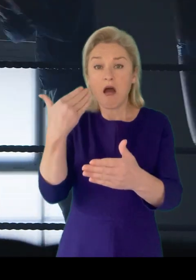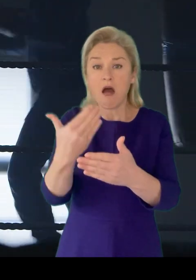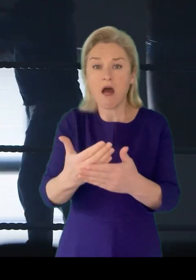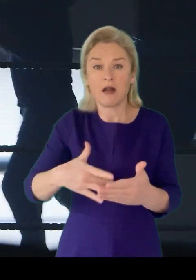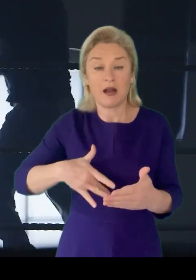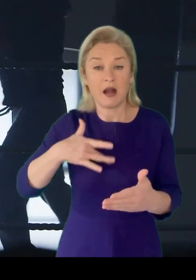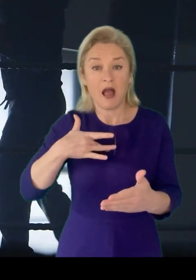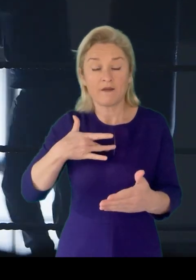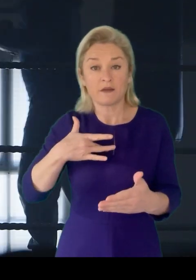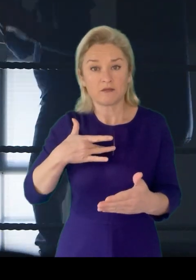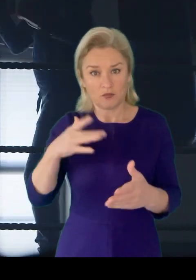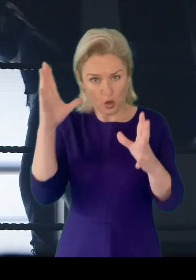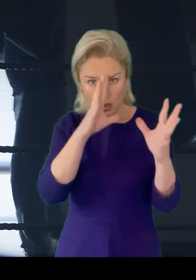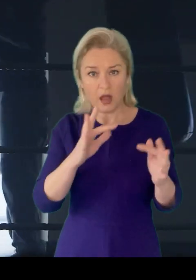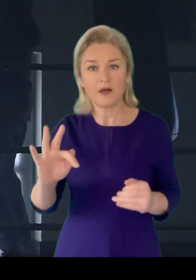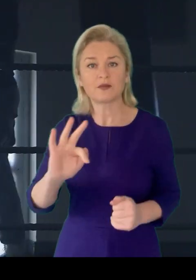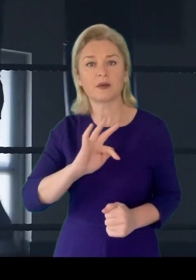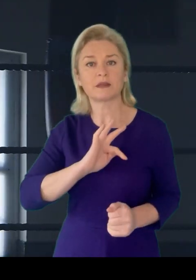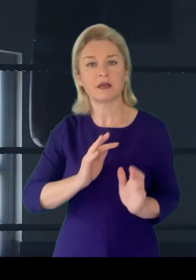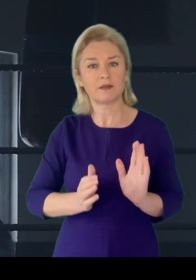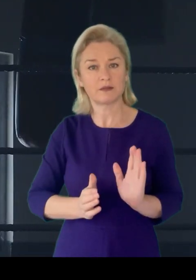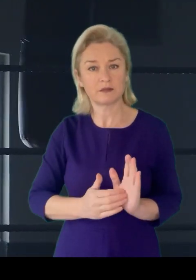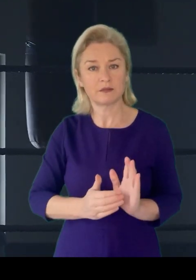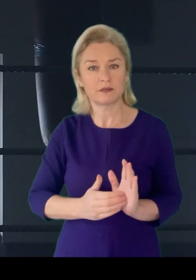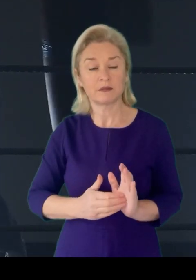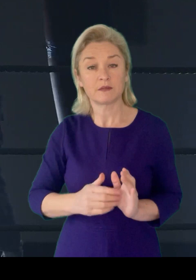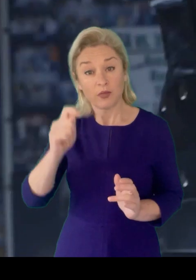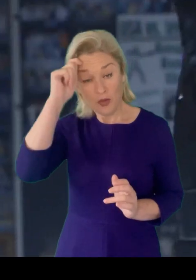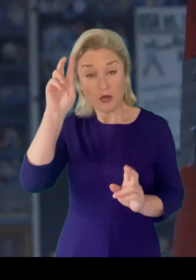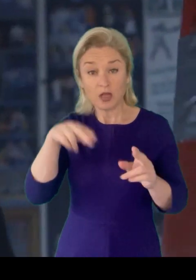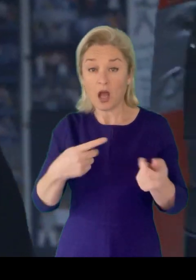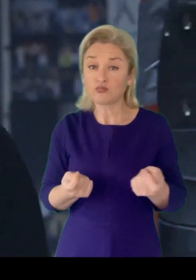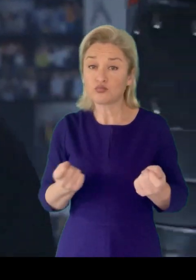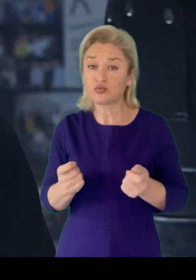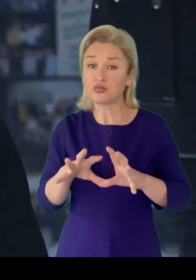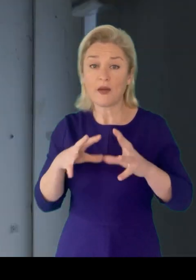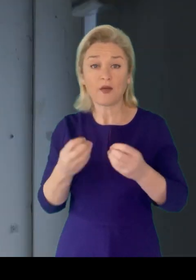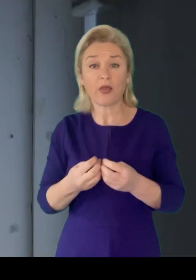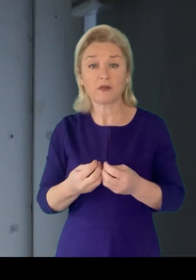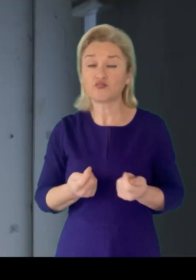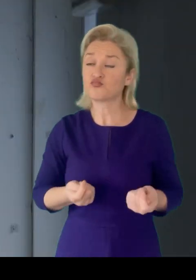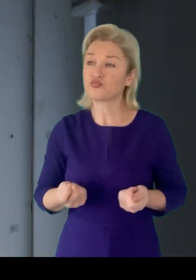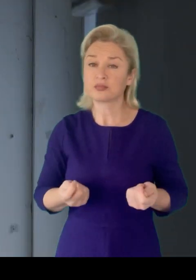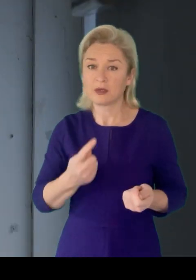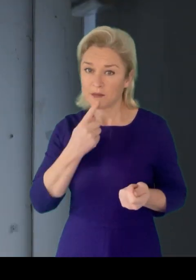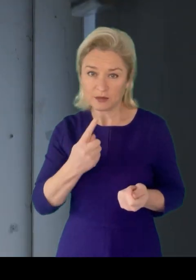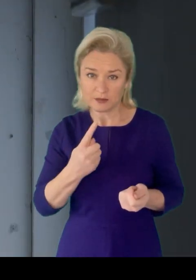All my life, I've looked after myself. I thought I could handle anything,